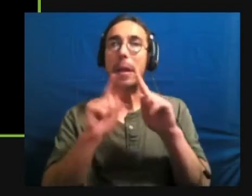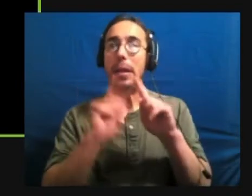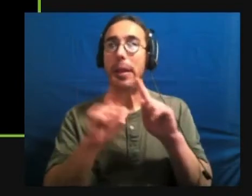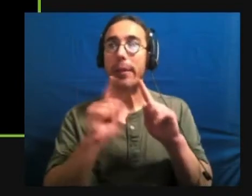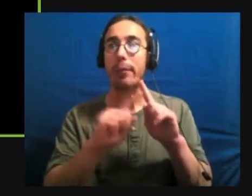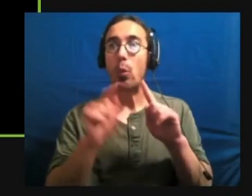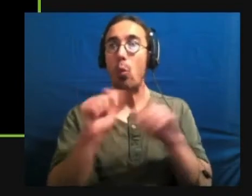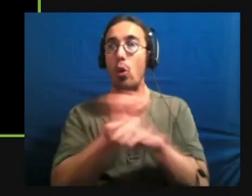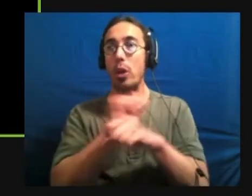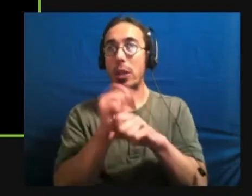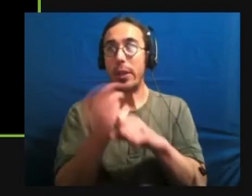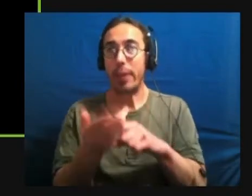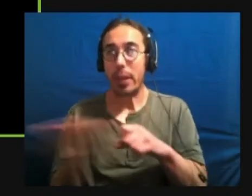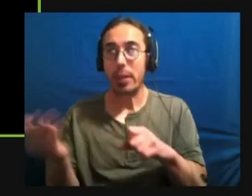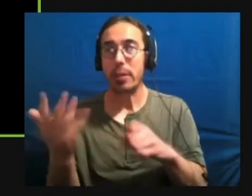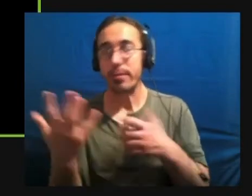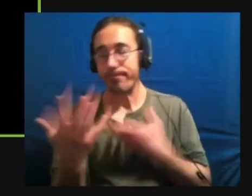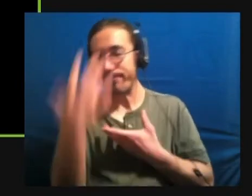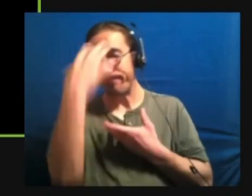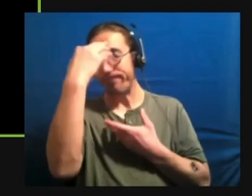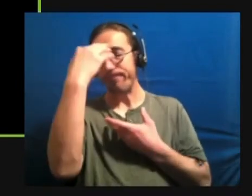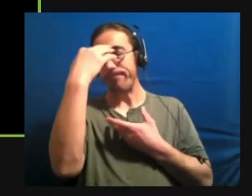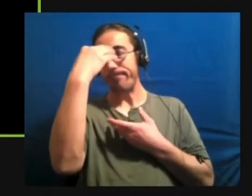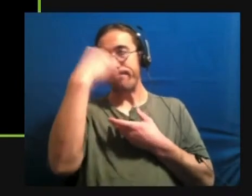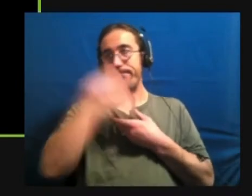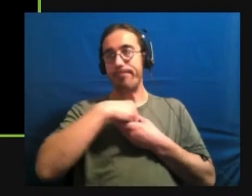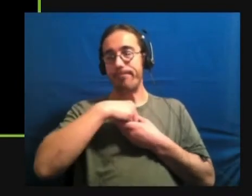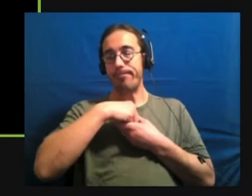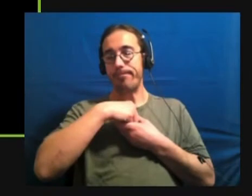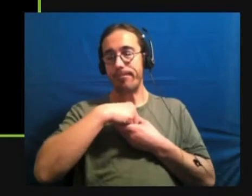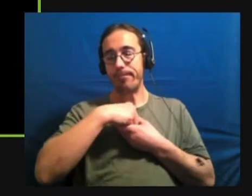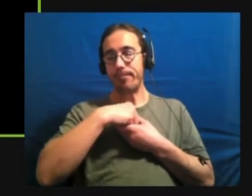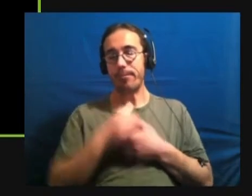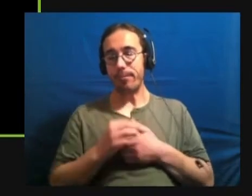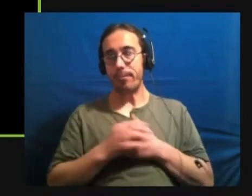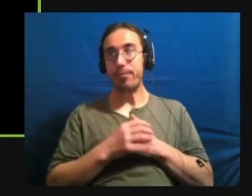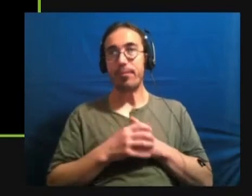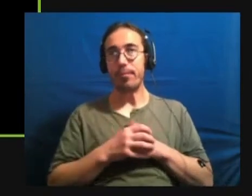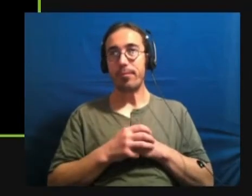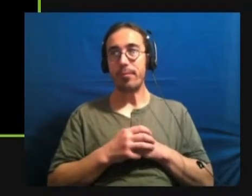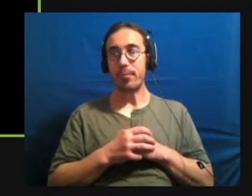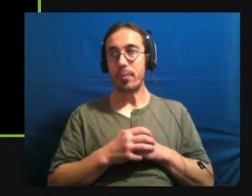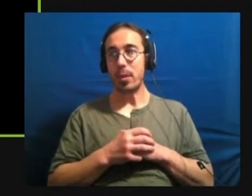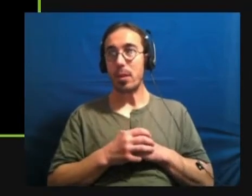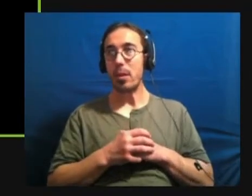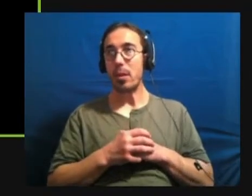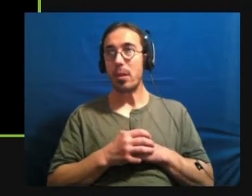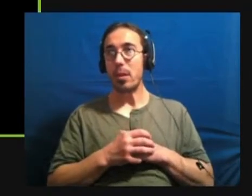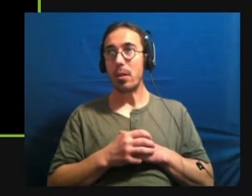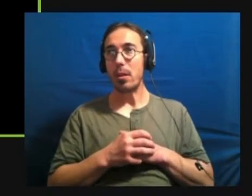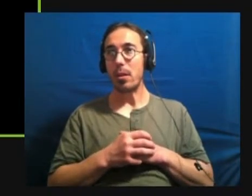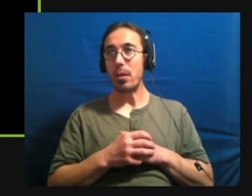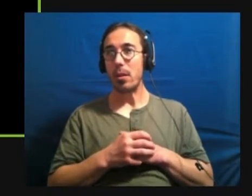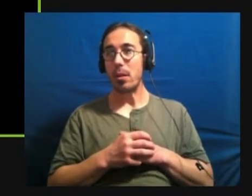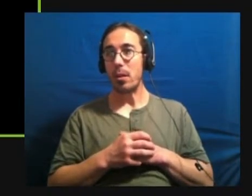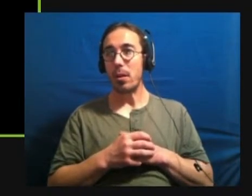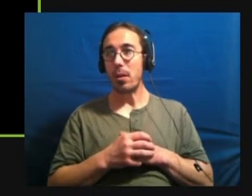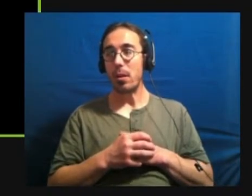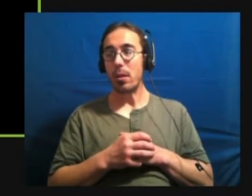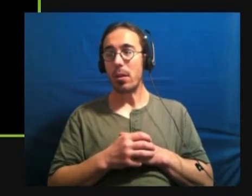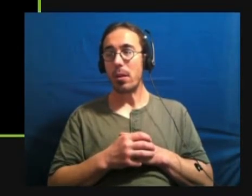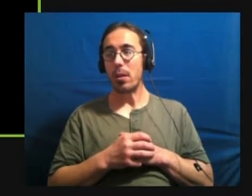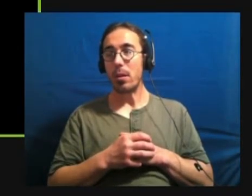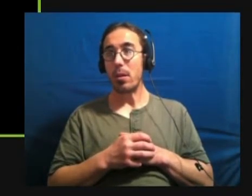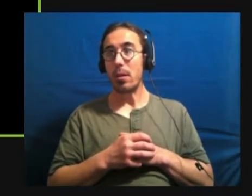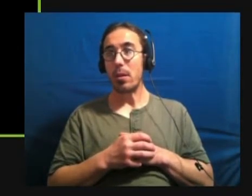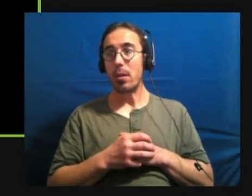components. So I will possibly take up too much space in this, and she might